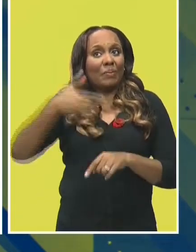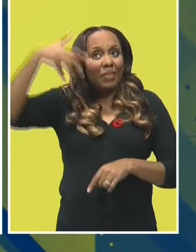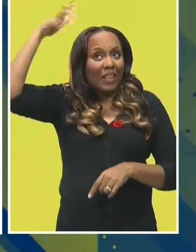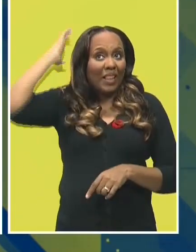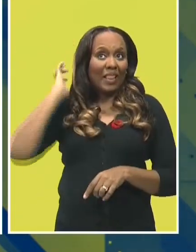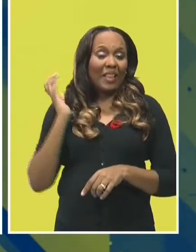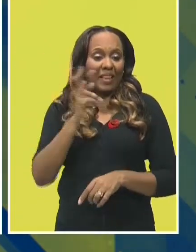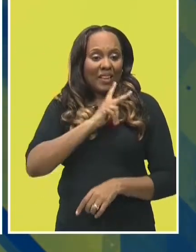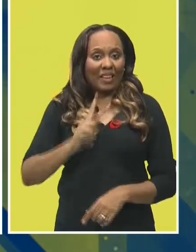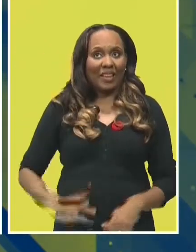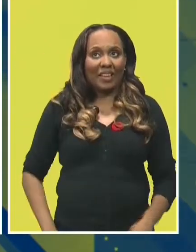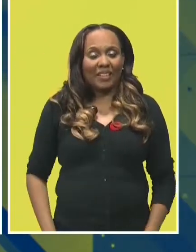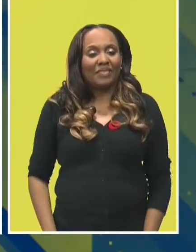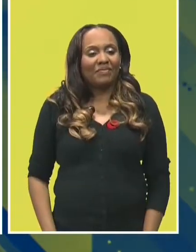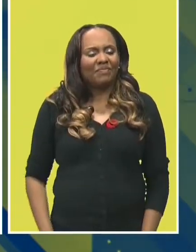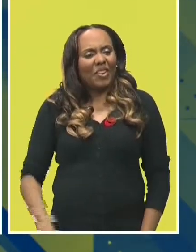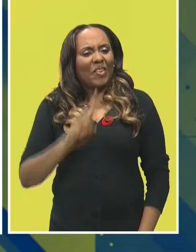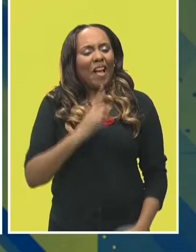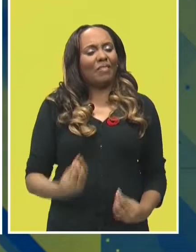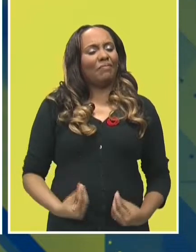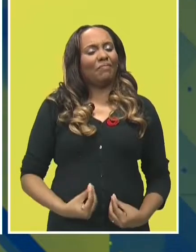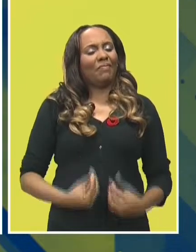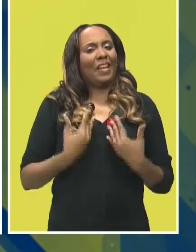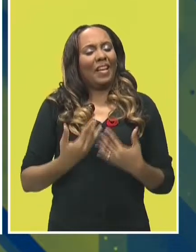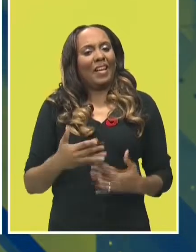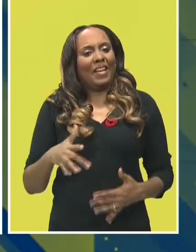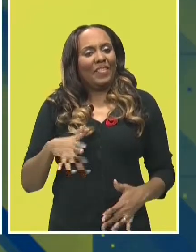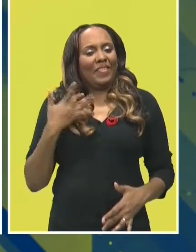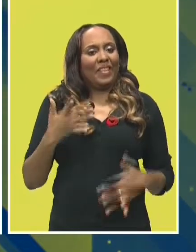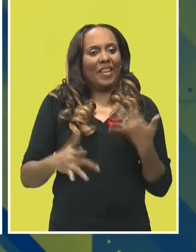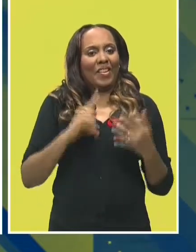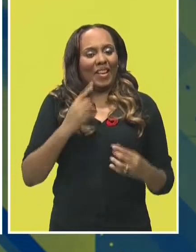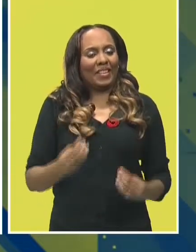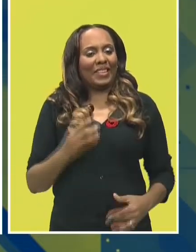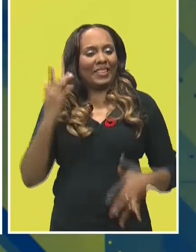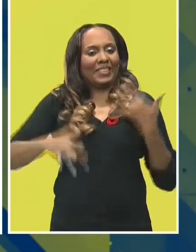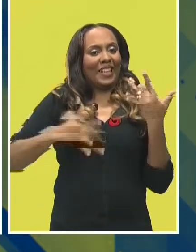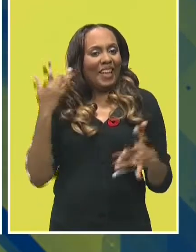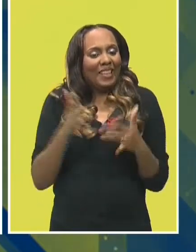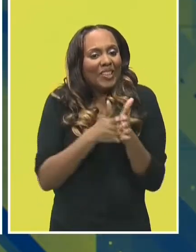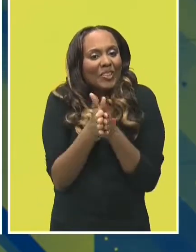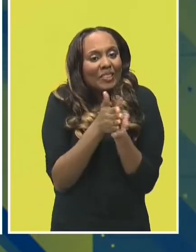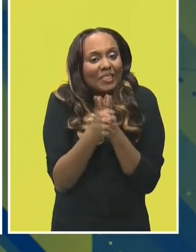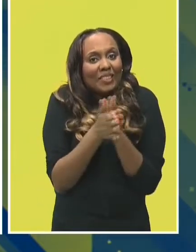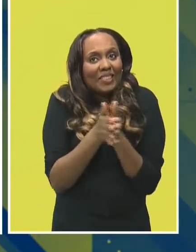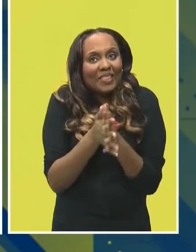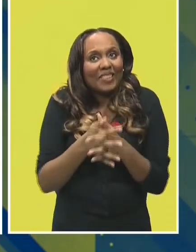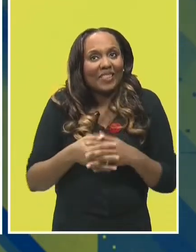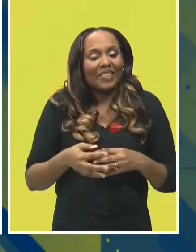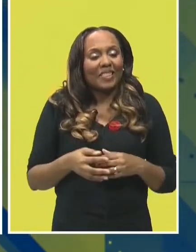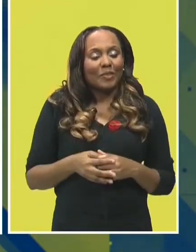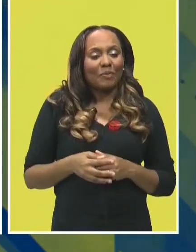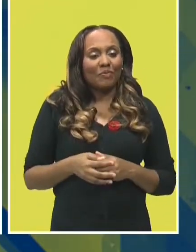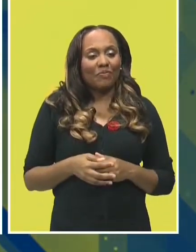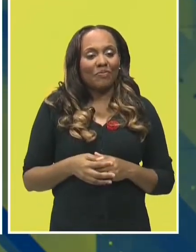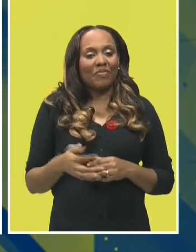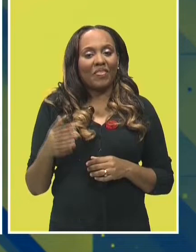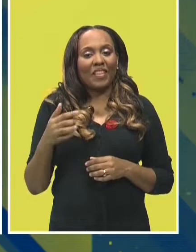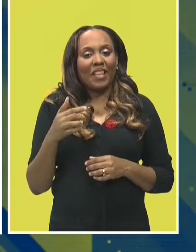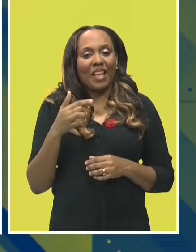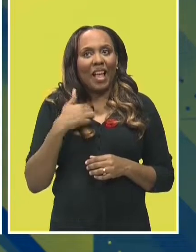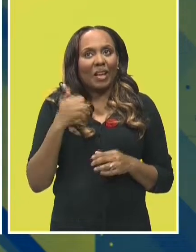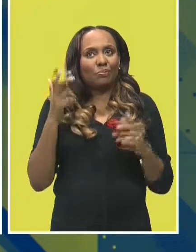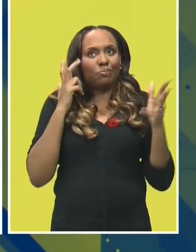The show is really inspiring, and I feel very excited, looking forward to it. And I listen to it on my